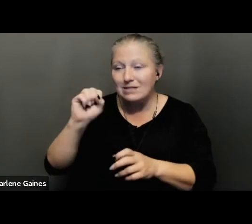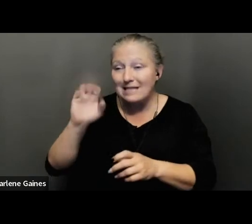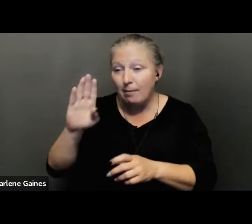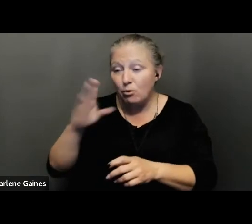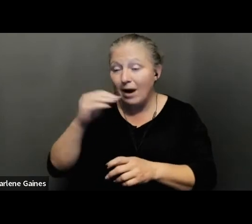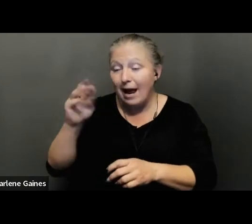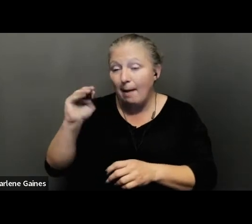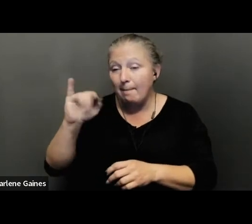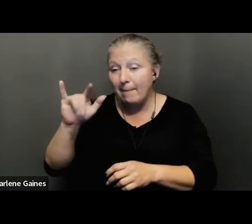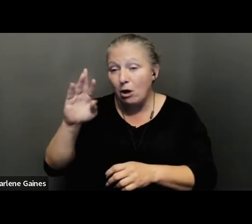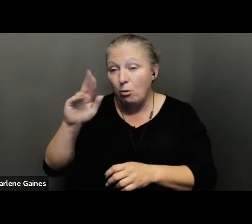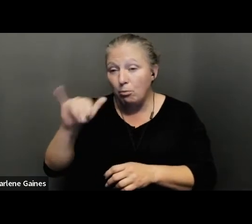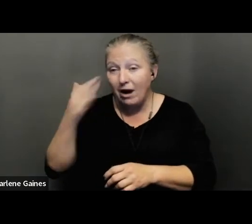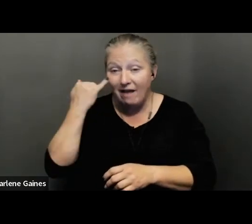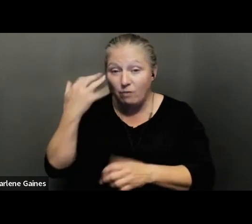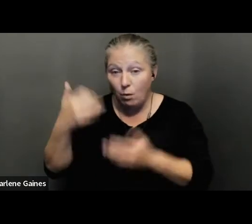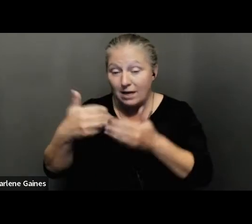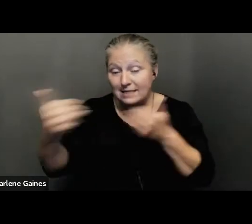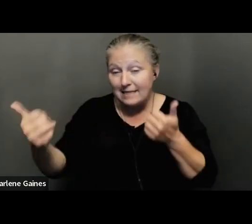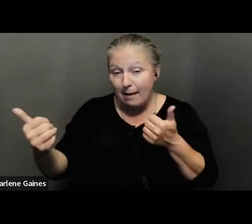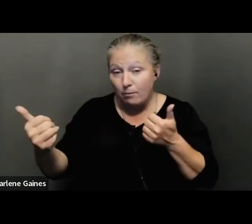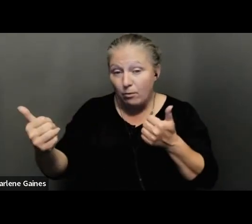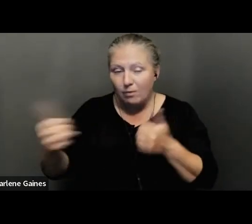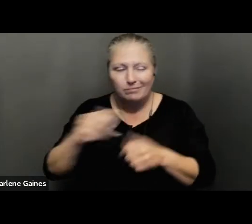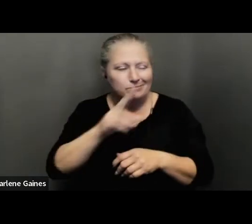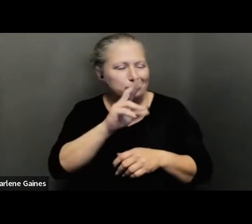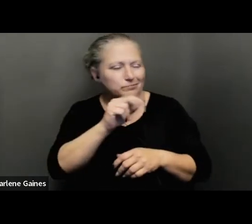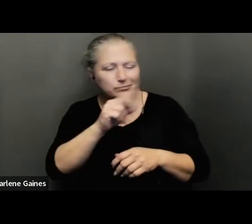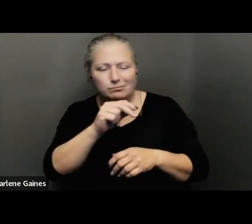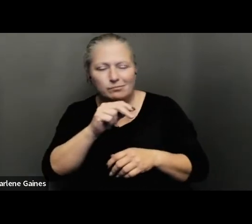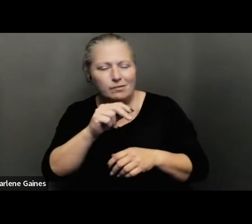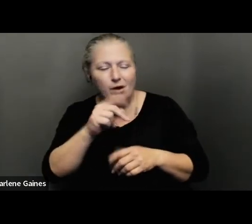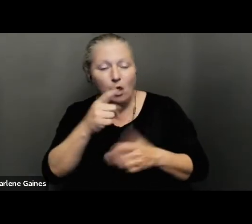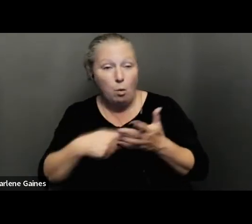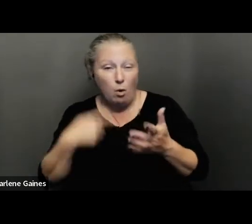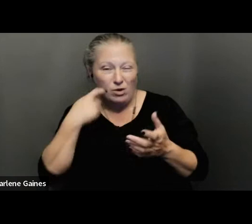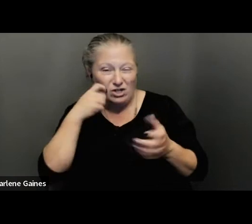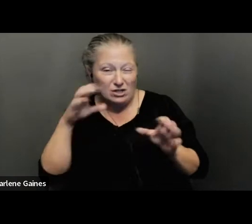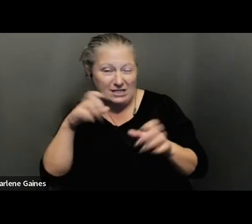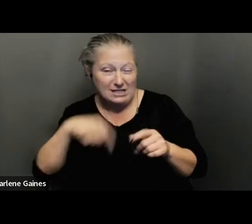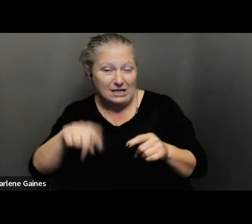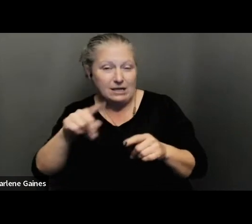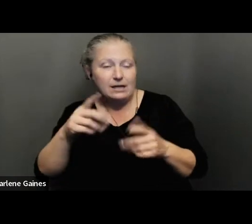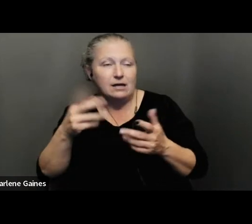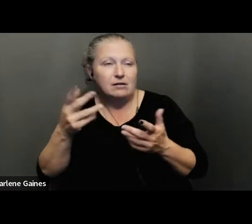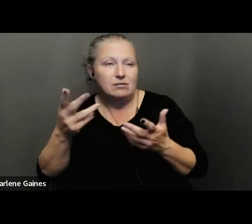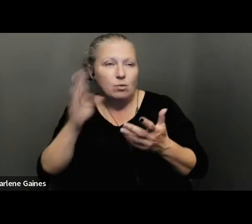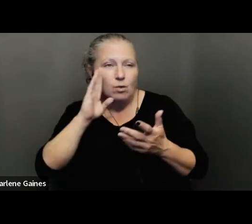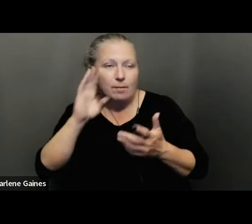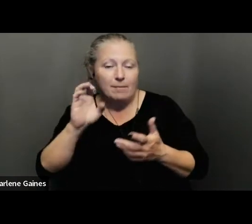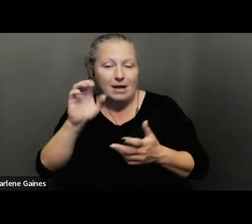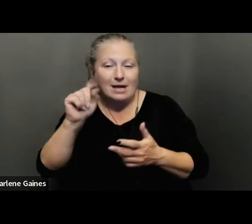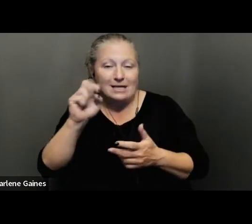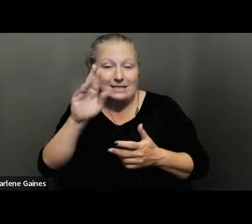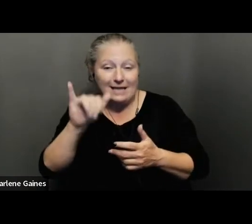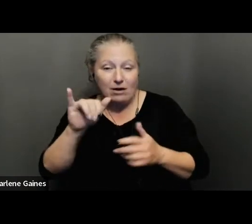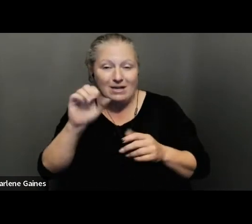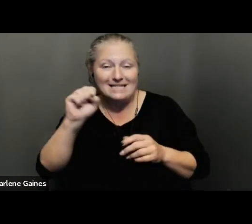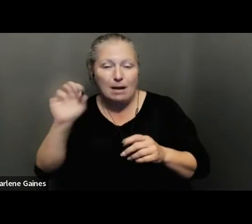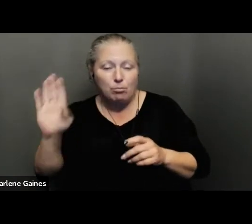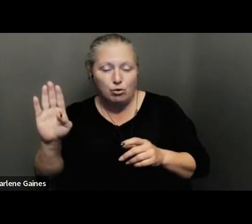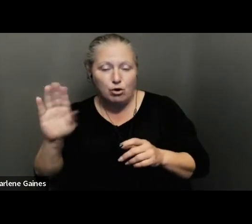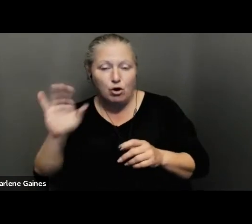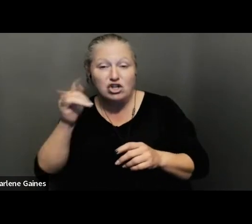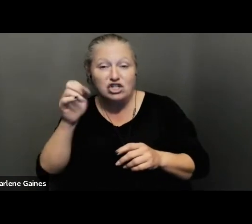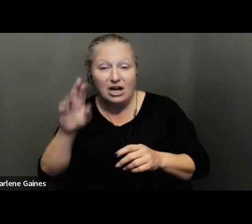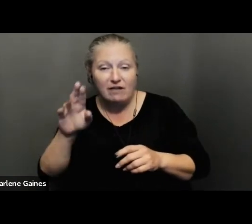Are you gonna do If you wanted to Burlingame? separate No. Hillsborough I and think what we're going to Burlingame. do, just based on what we just did, it's going to be Terry, San Bruno,